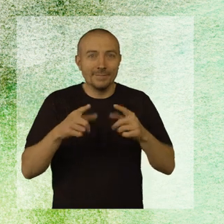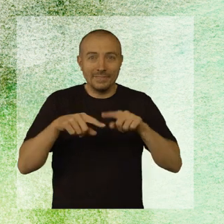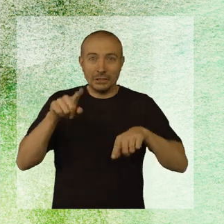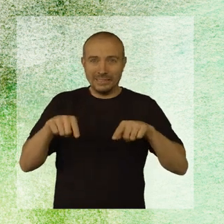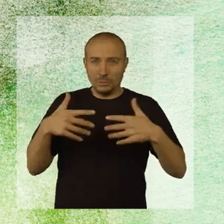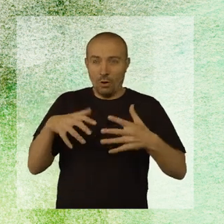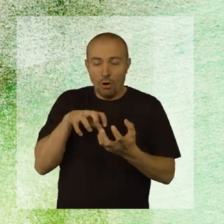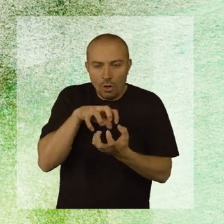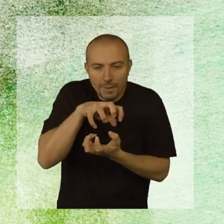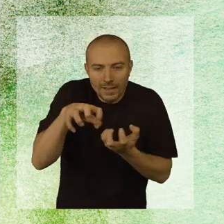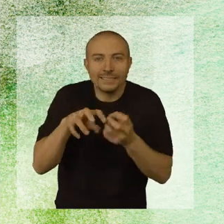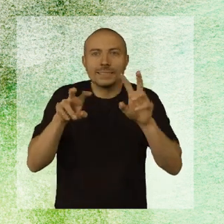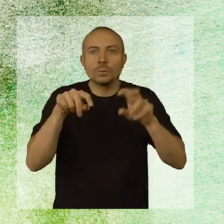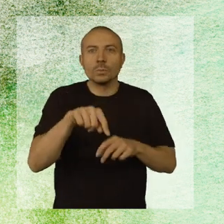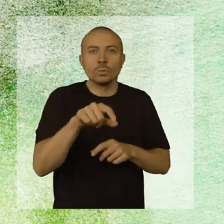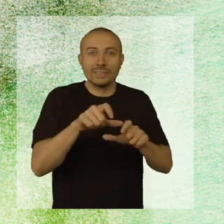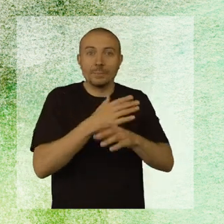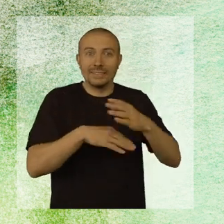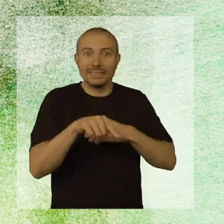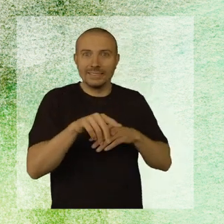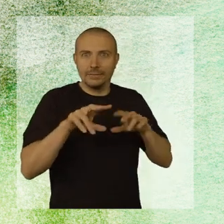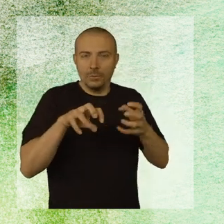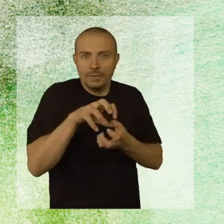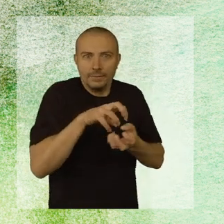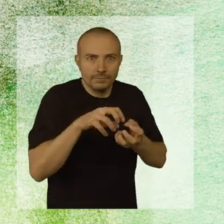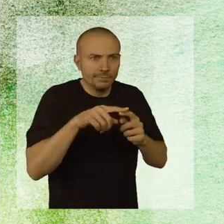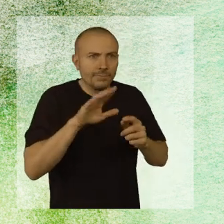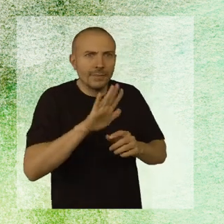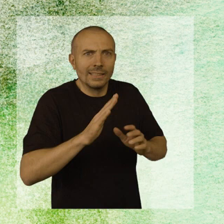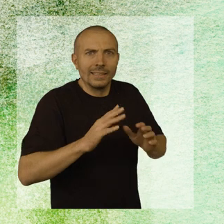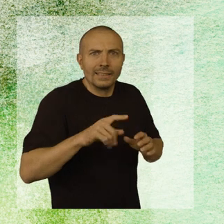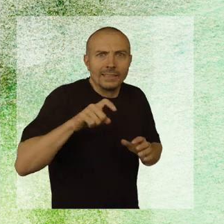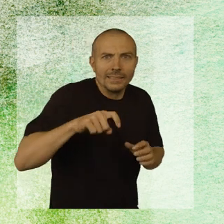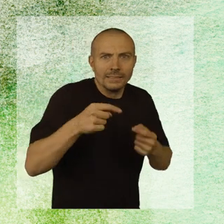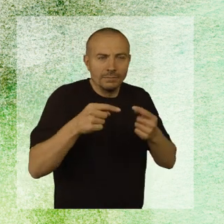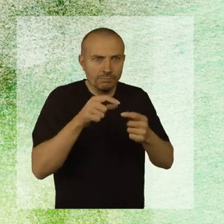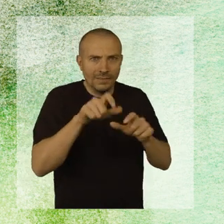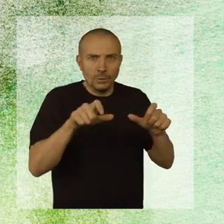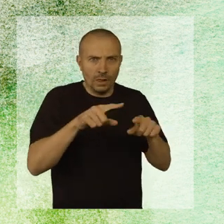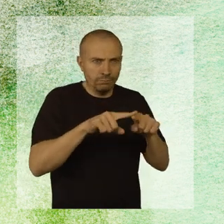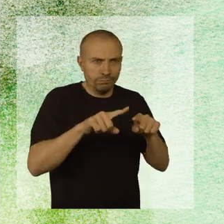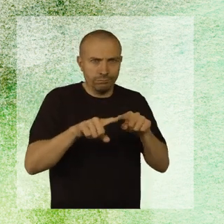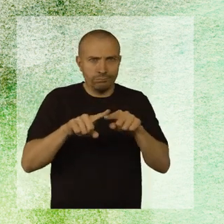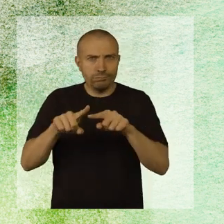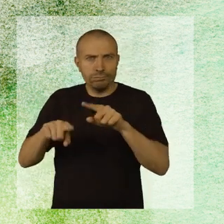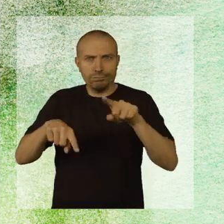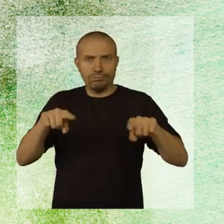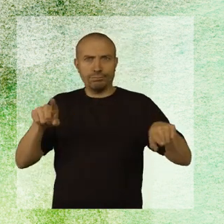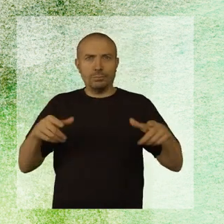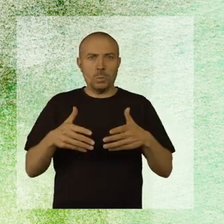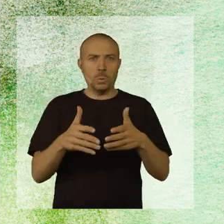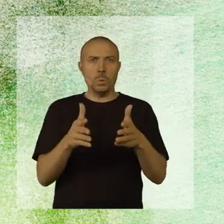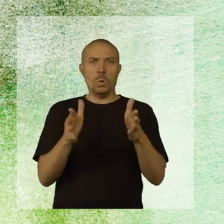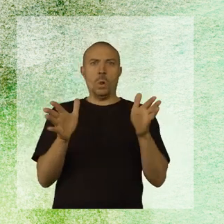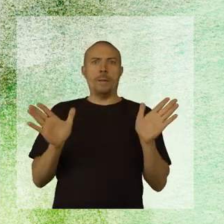climate change, because disability in itself is a very complex issue, and the needs of person with